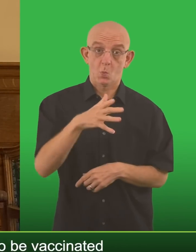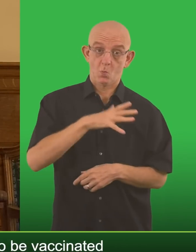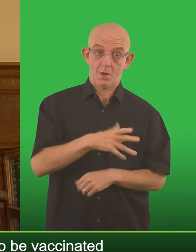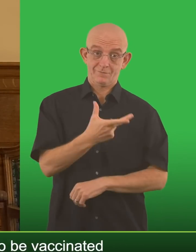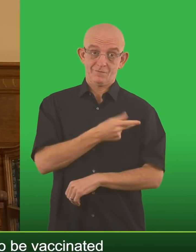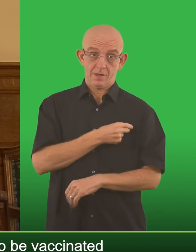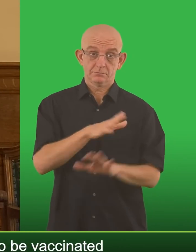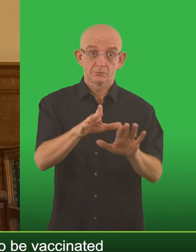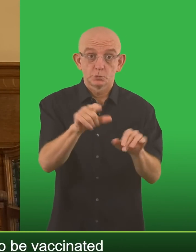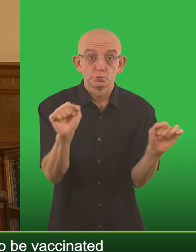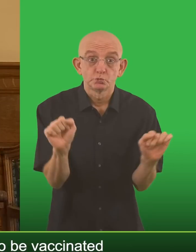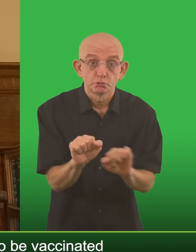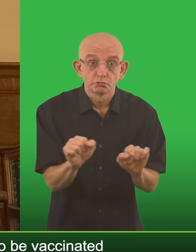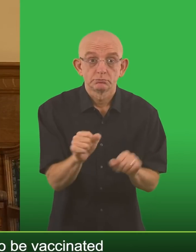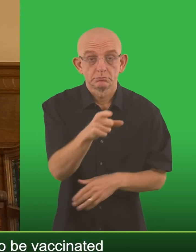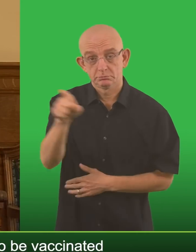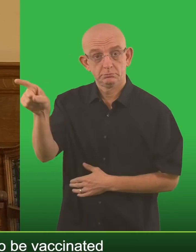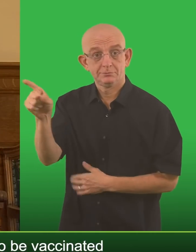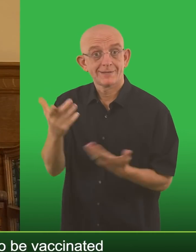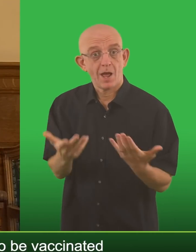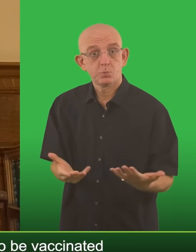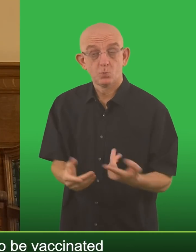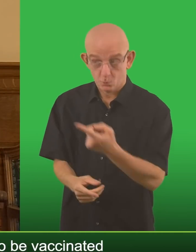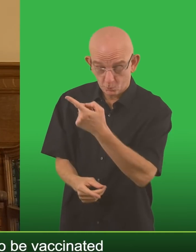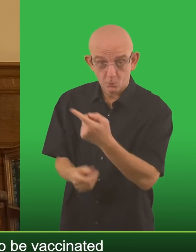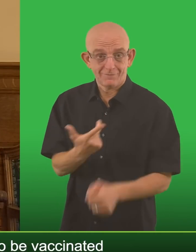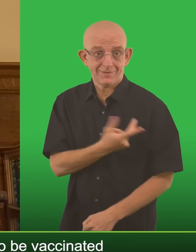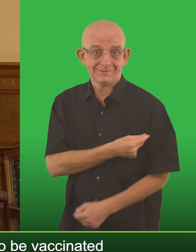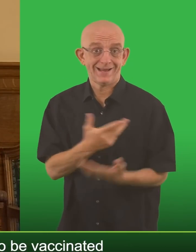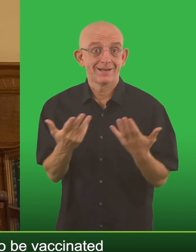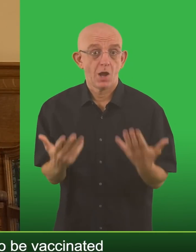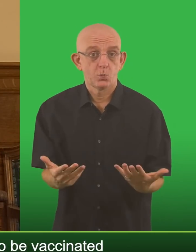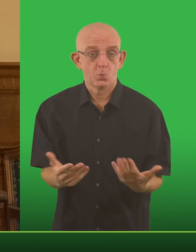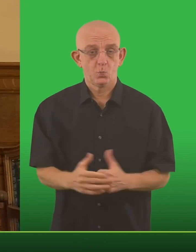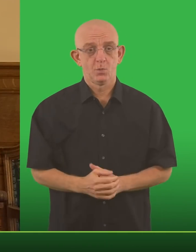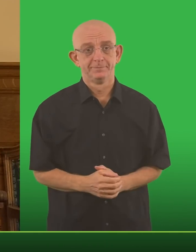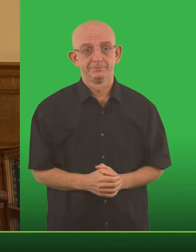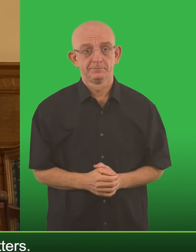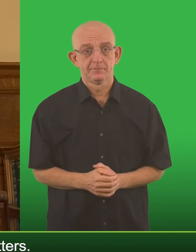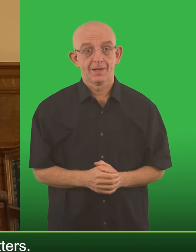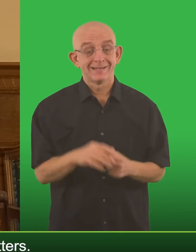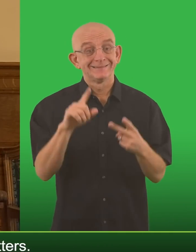that if you want to be vaccinated and you haven't yet been vaccinated, then you do so immediately.